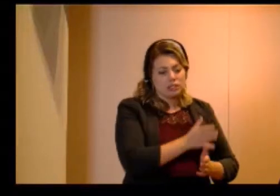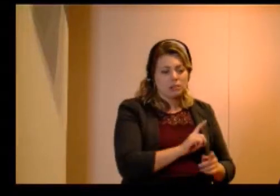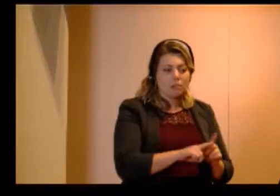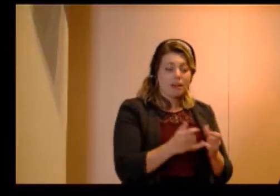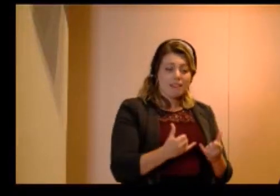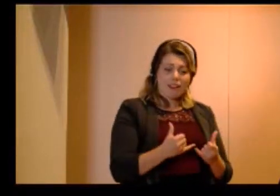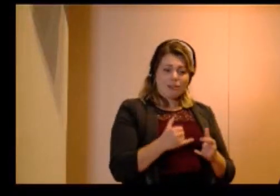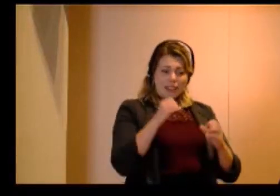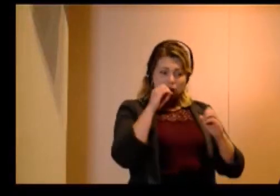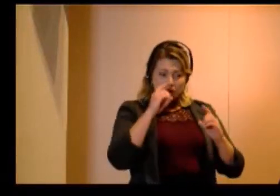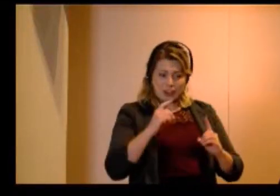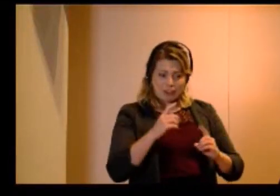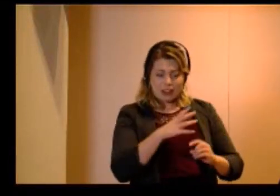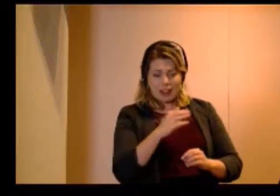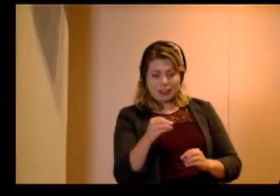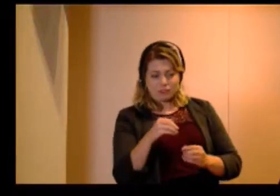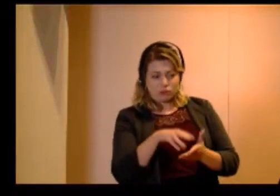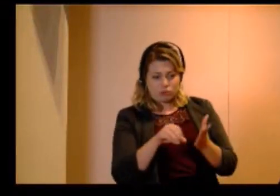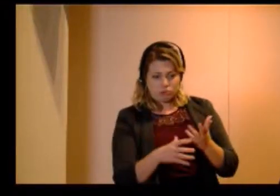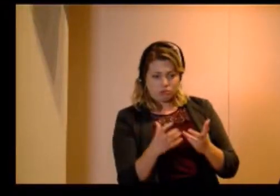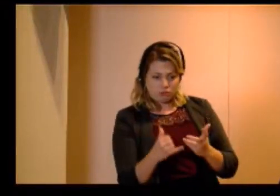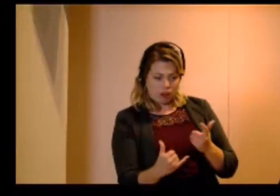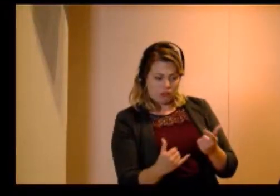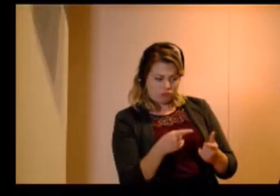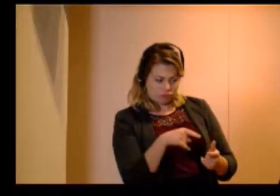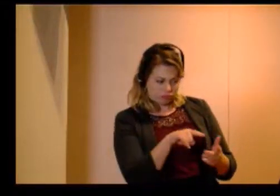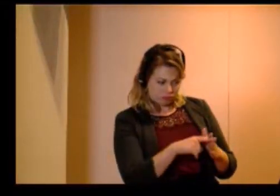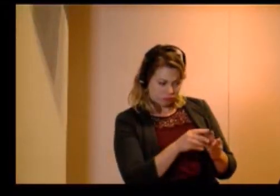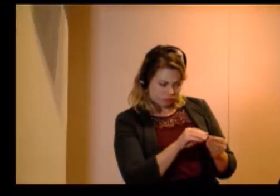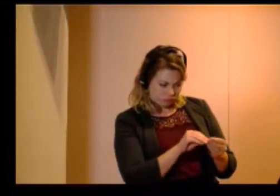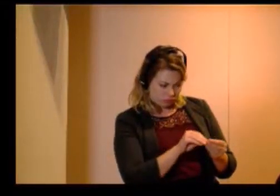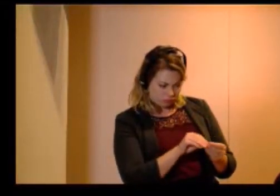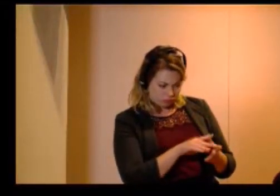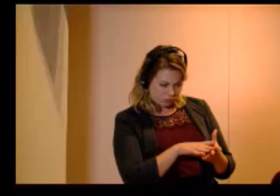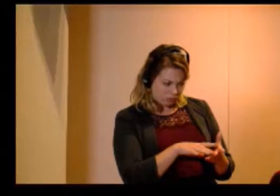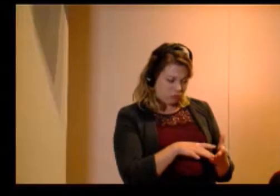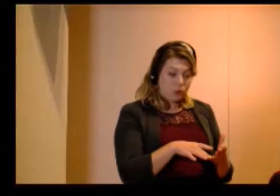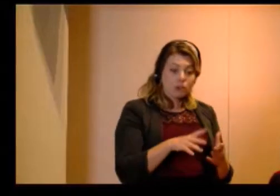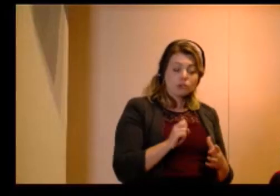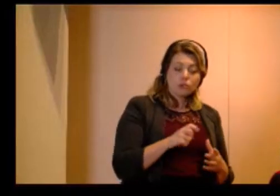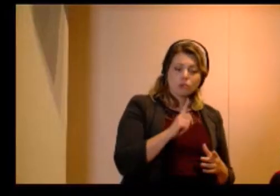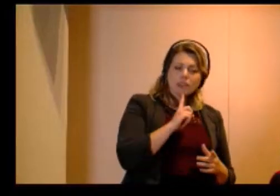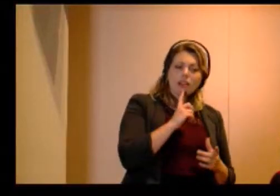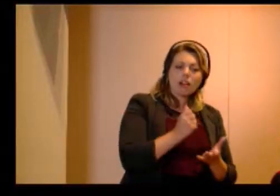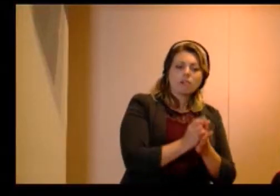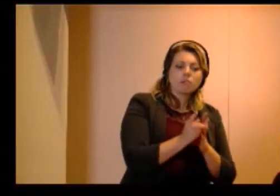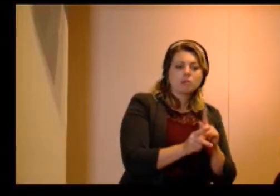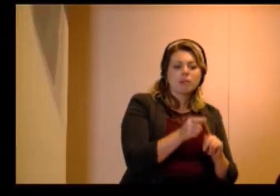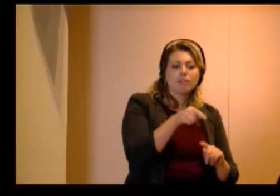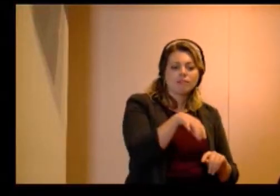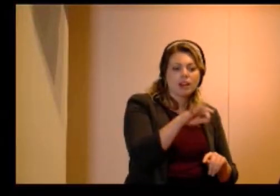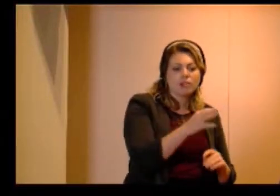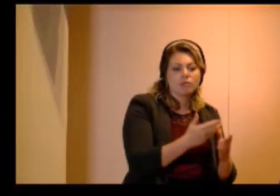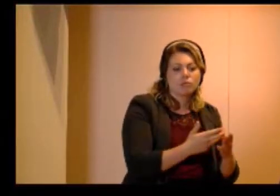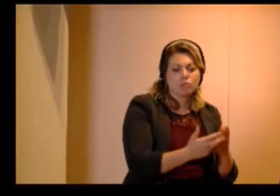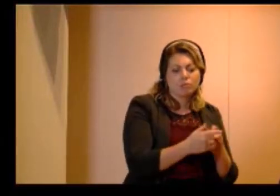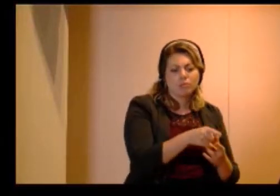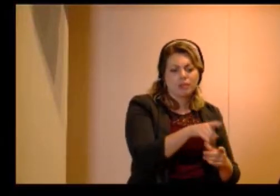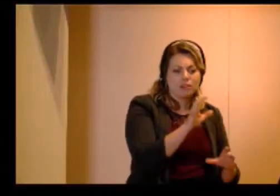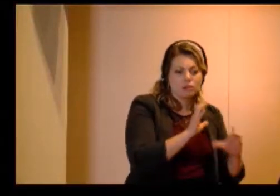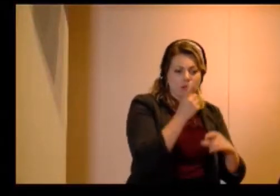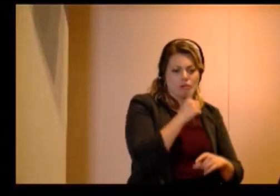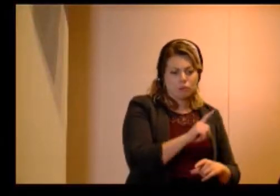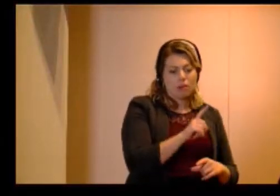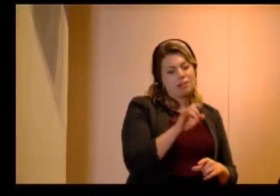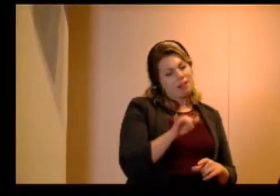so to help people find, like, drill down more into what they're looking for. So that's sort of from the database perspective.